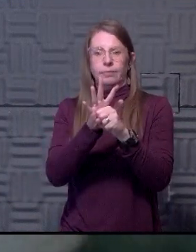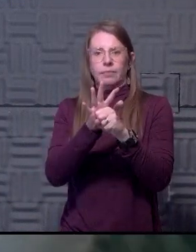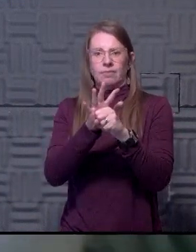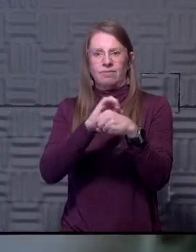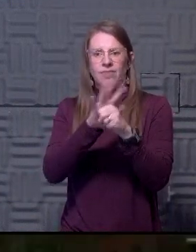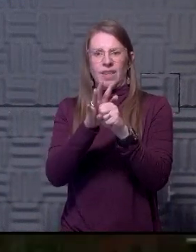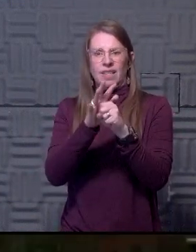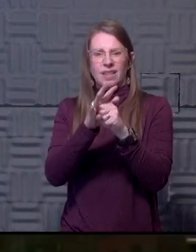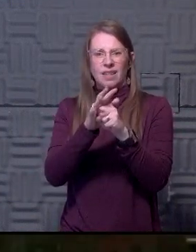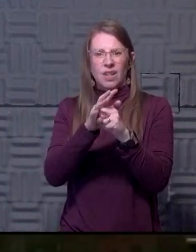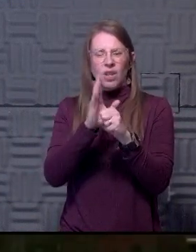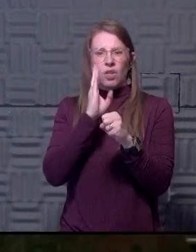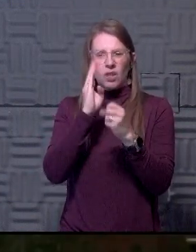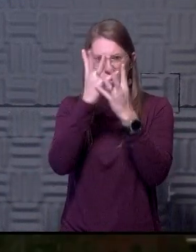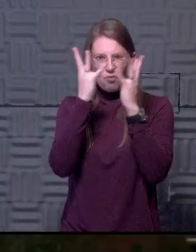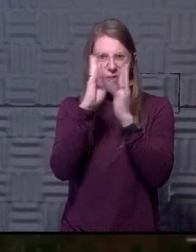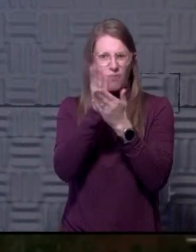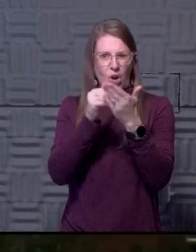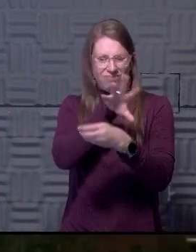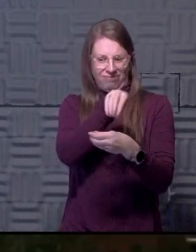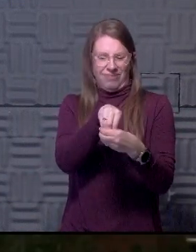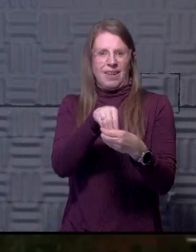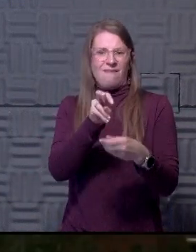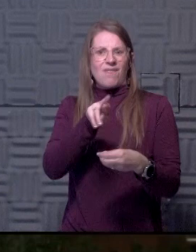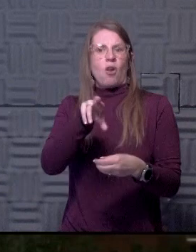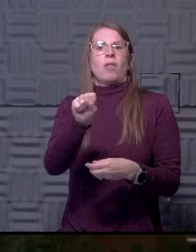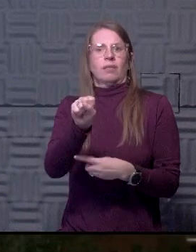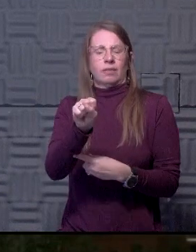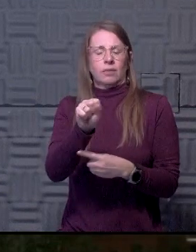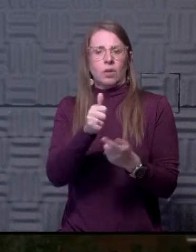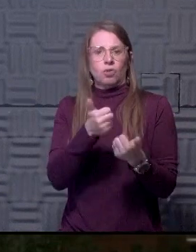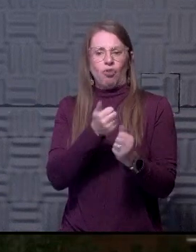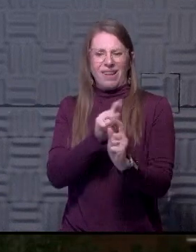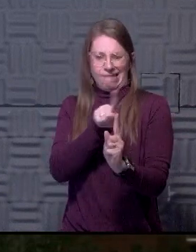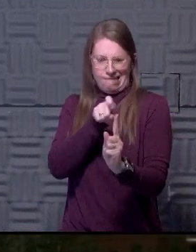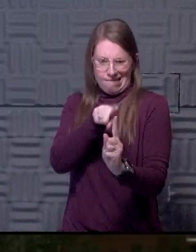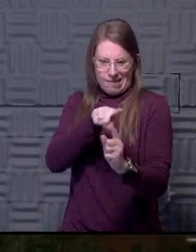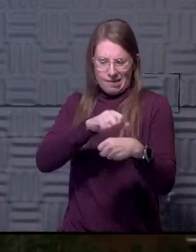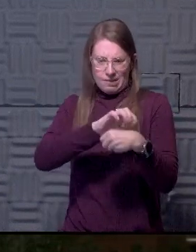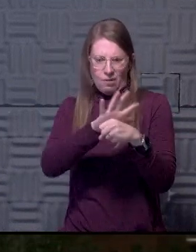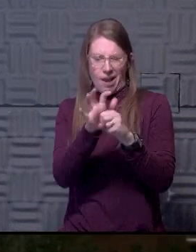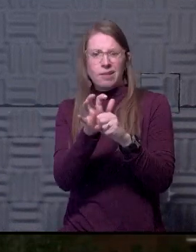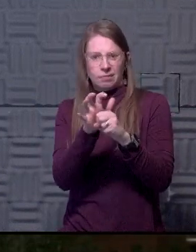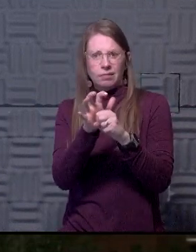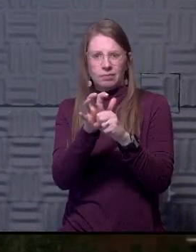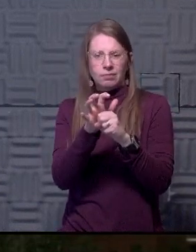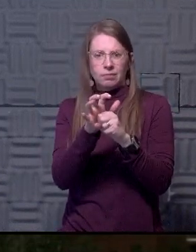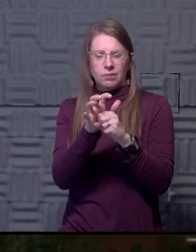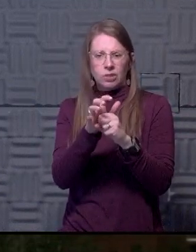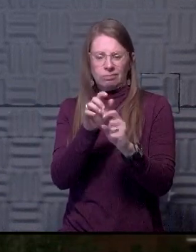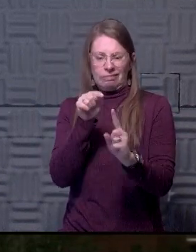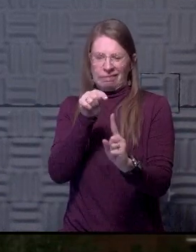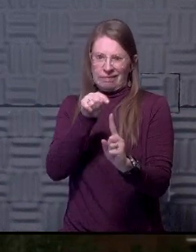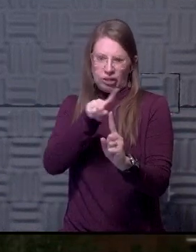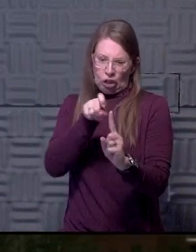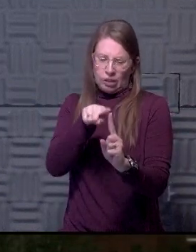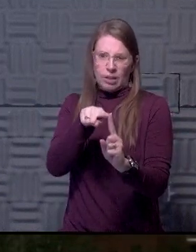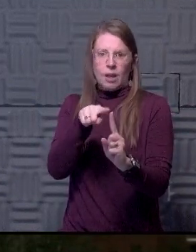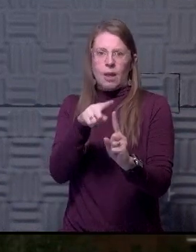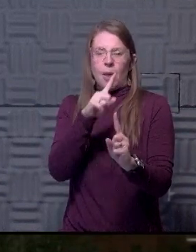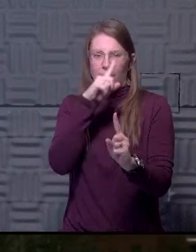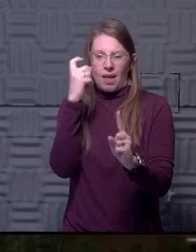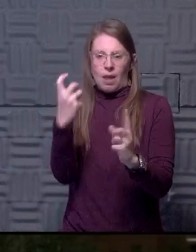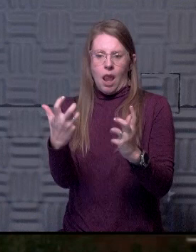crown piece in the virus. So we're trying to target that crown piece, which is the spike protein, because that's what